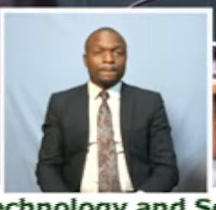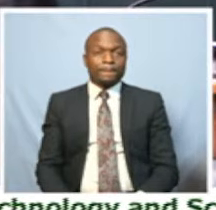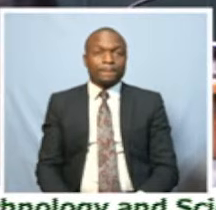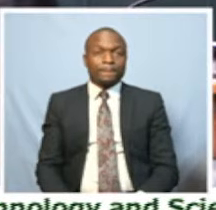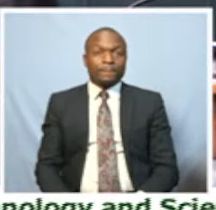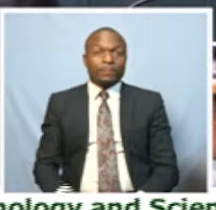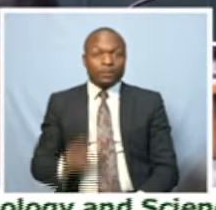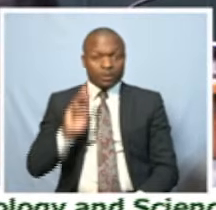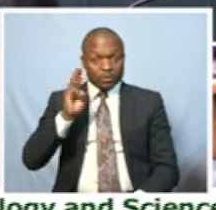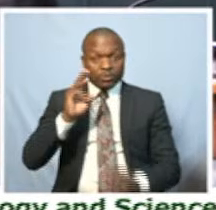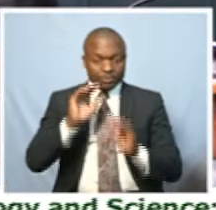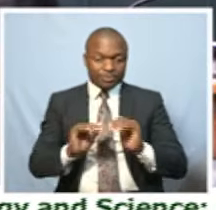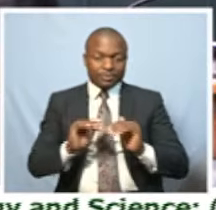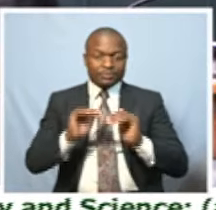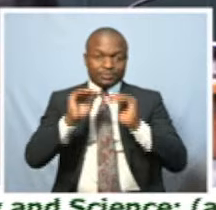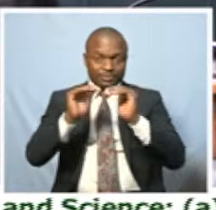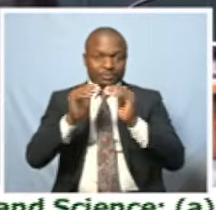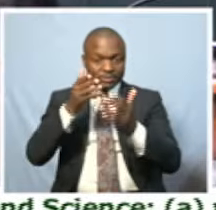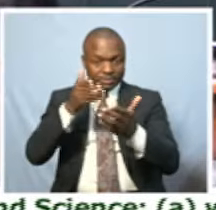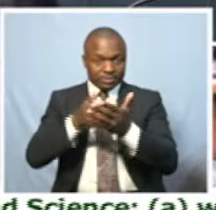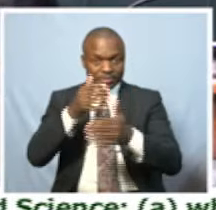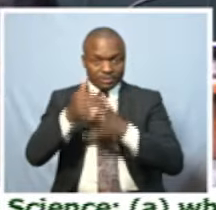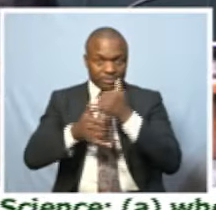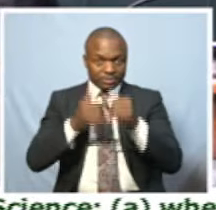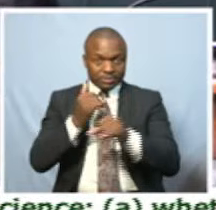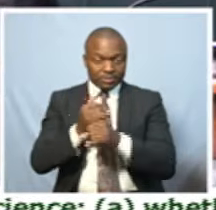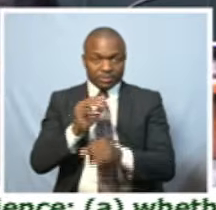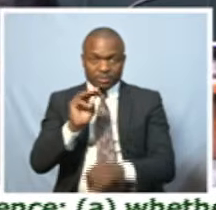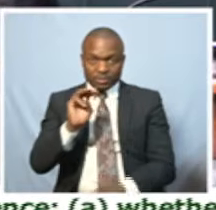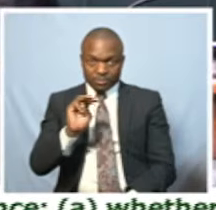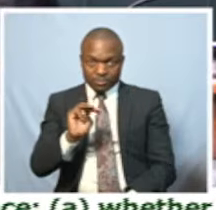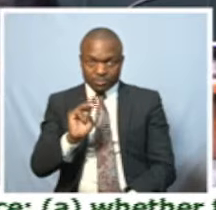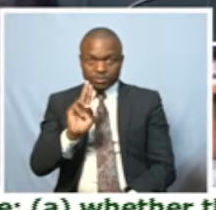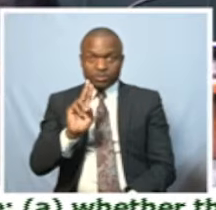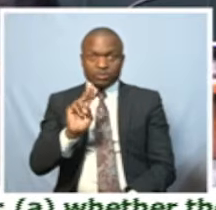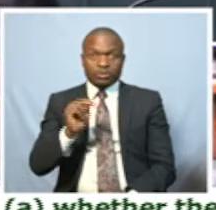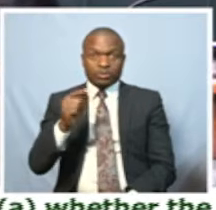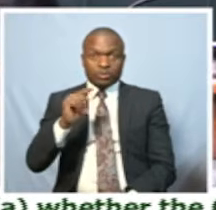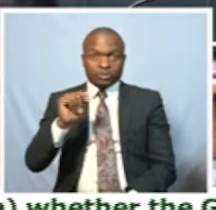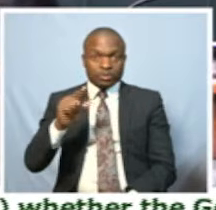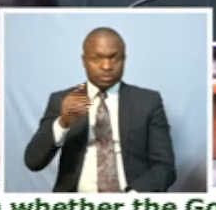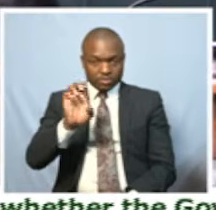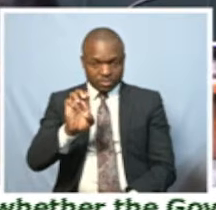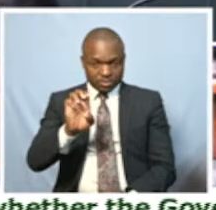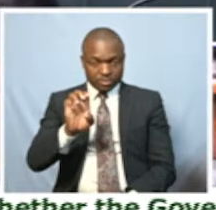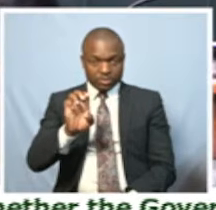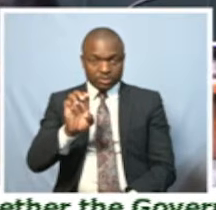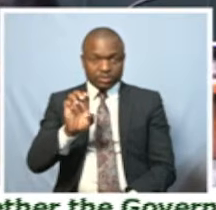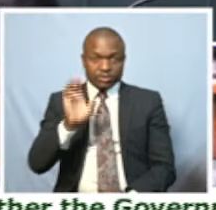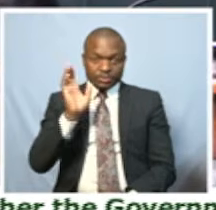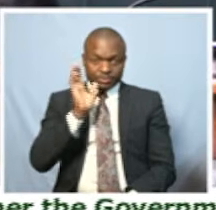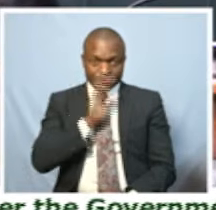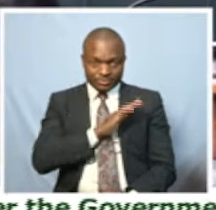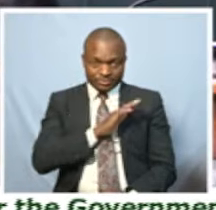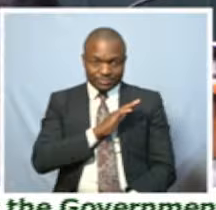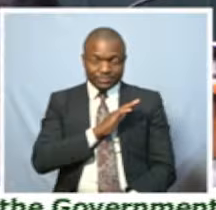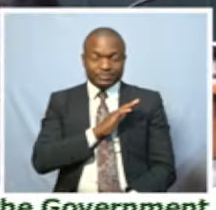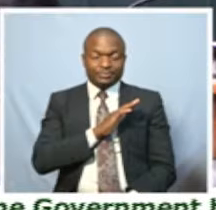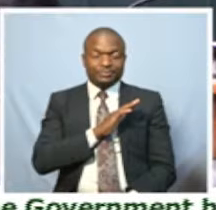to be upgraded this year. Mukungule is already done.